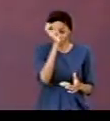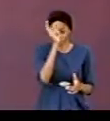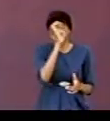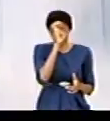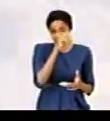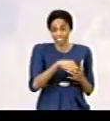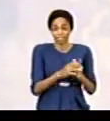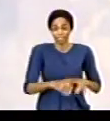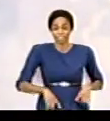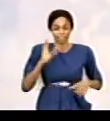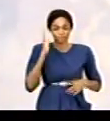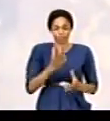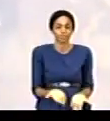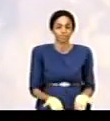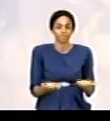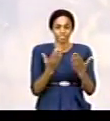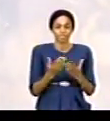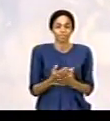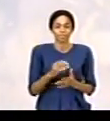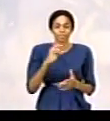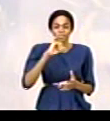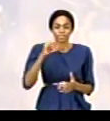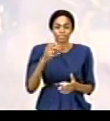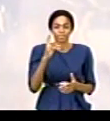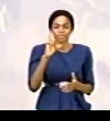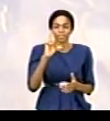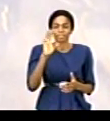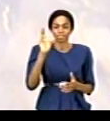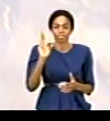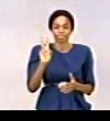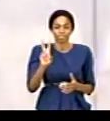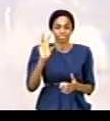up. July 28th to August 2nd,